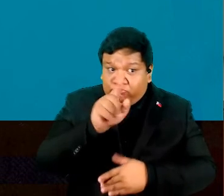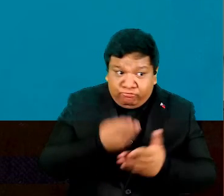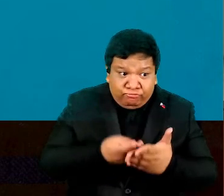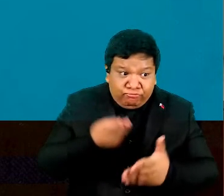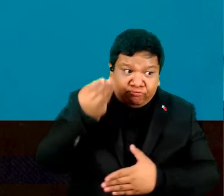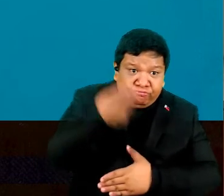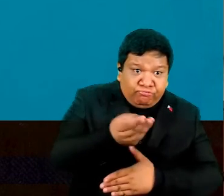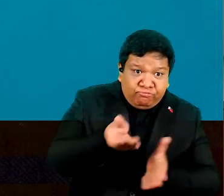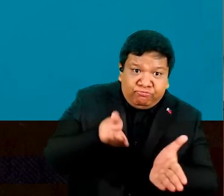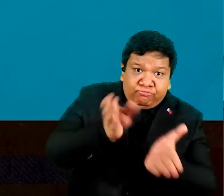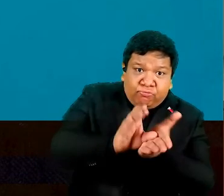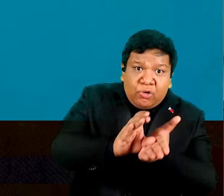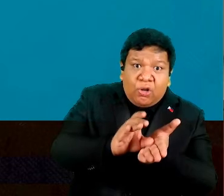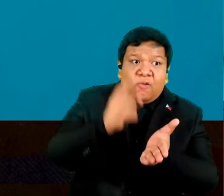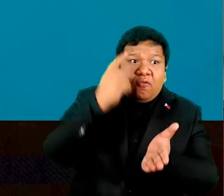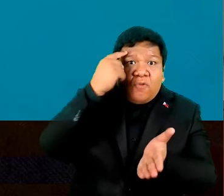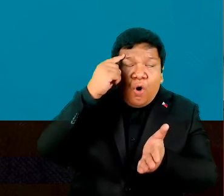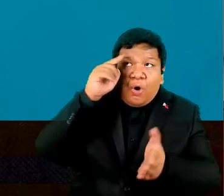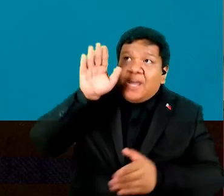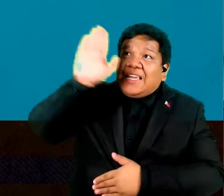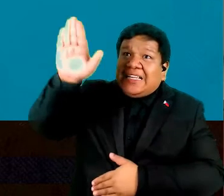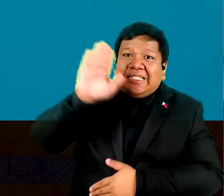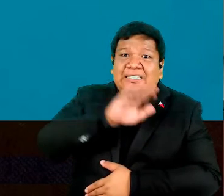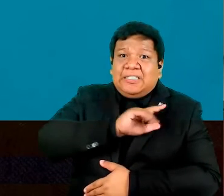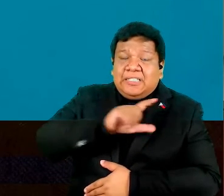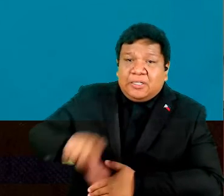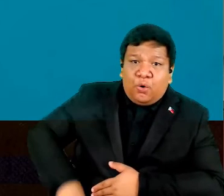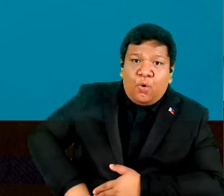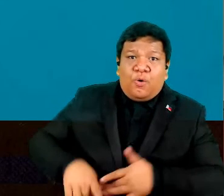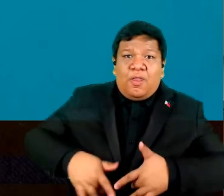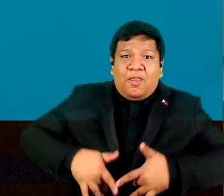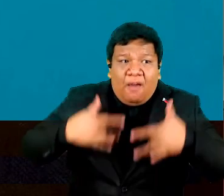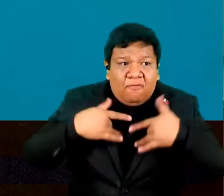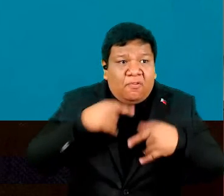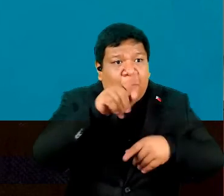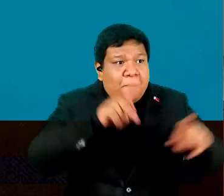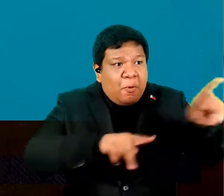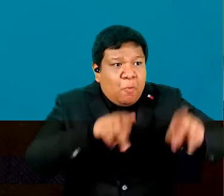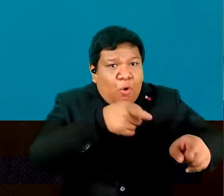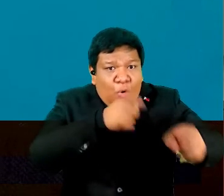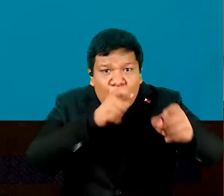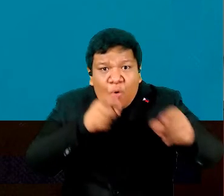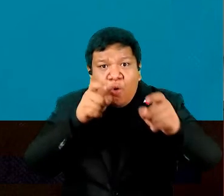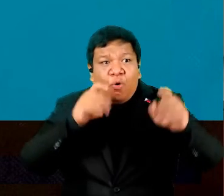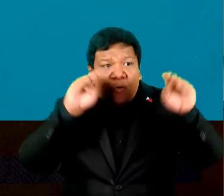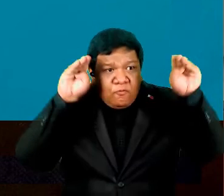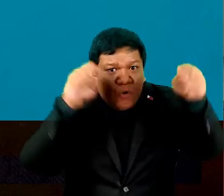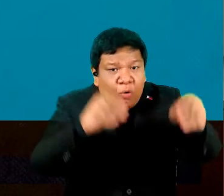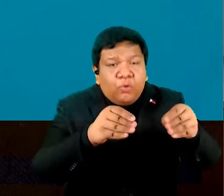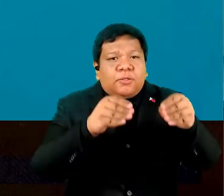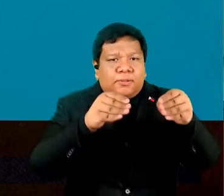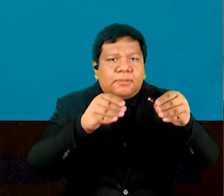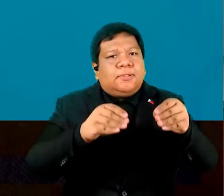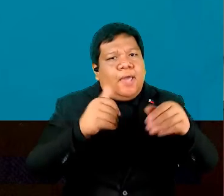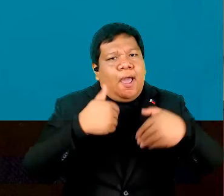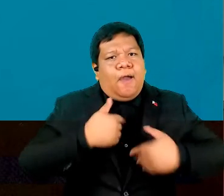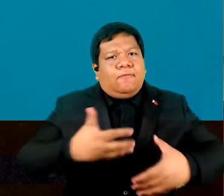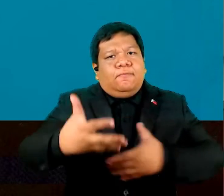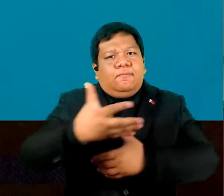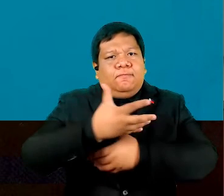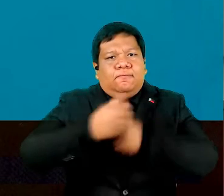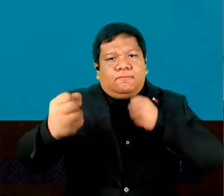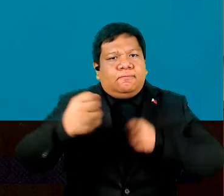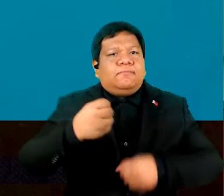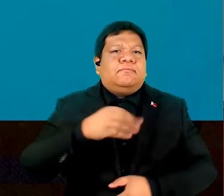whatever you send ahead by investing it in the lives and the souls of those around you, you will gain eternal